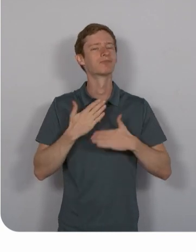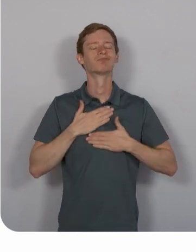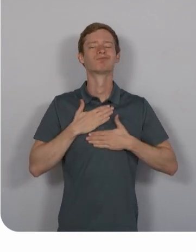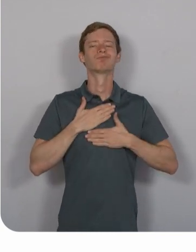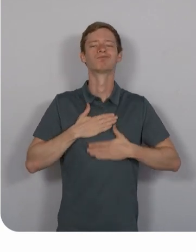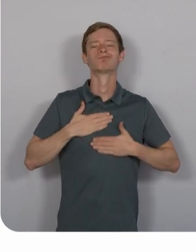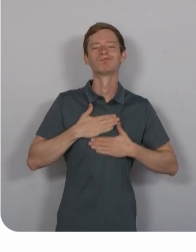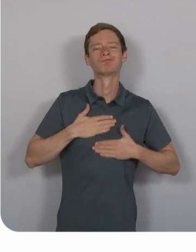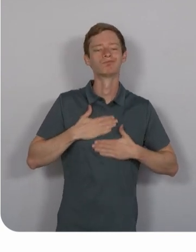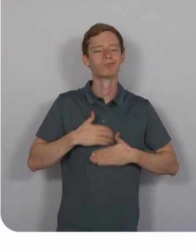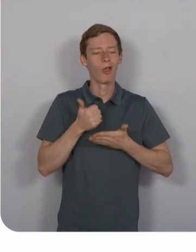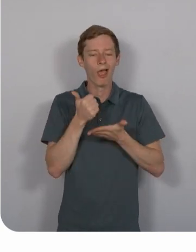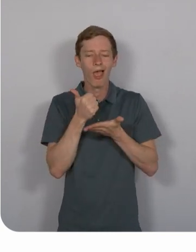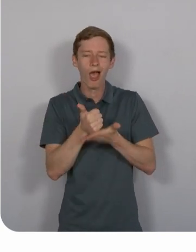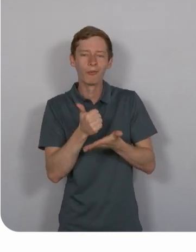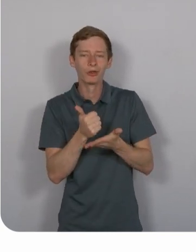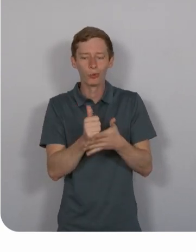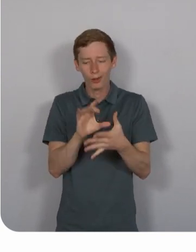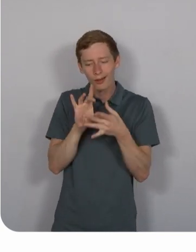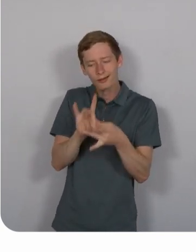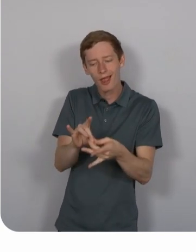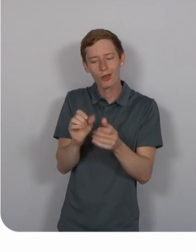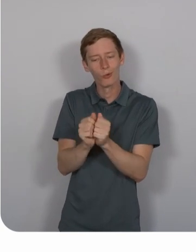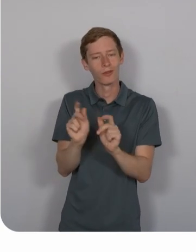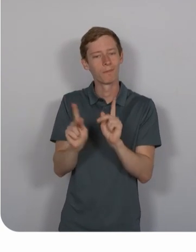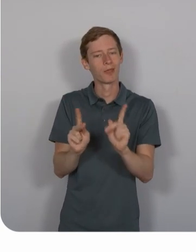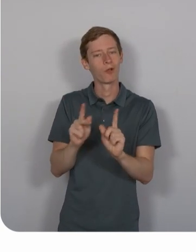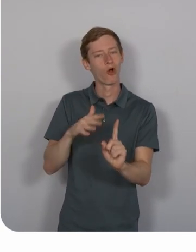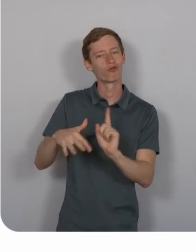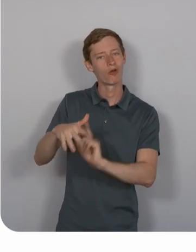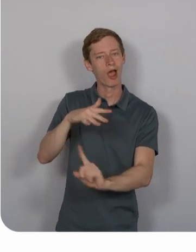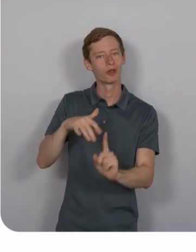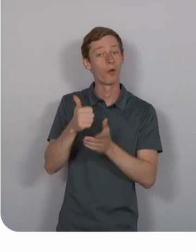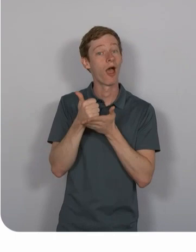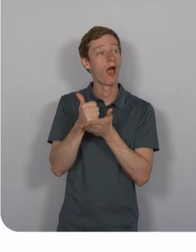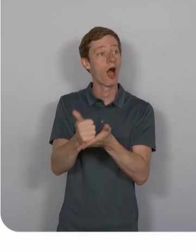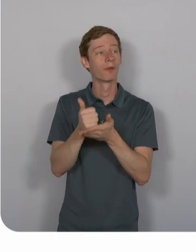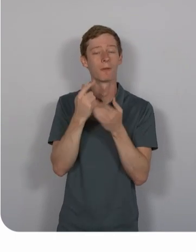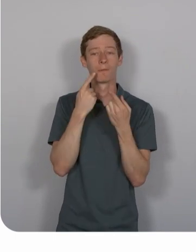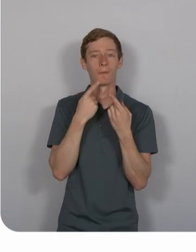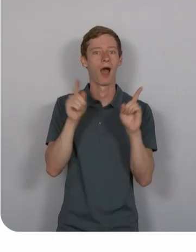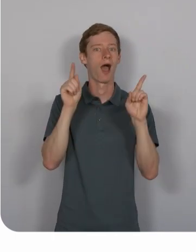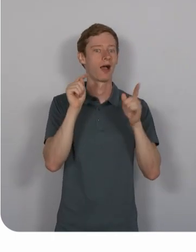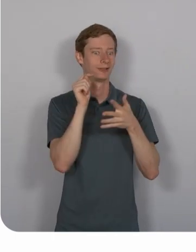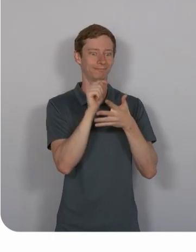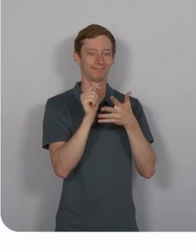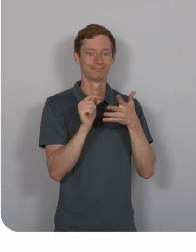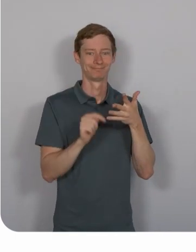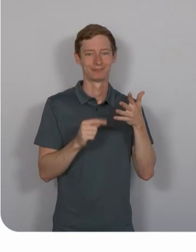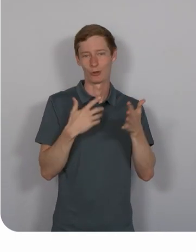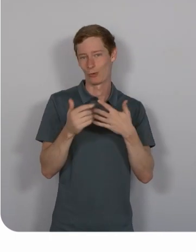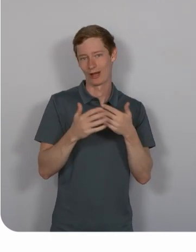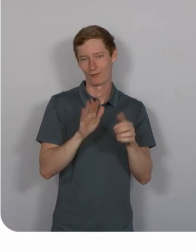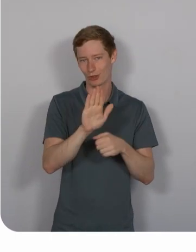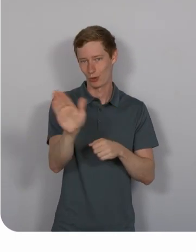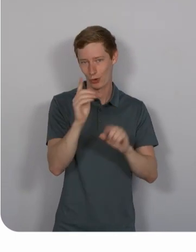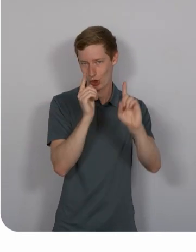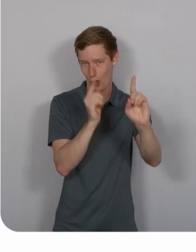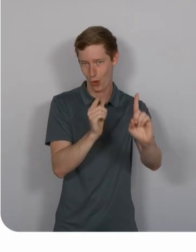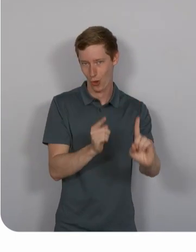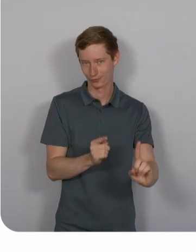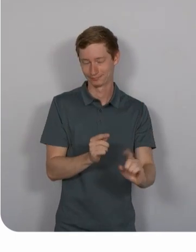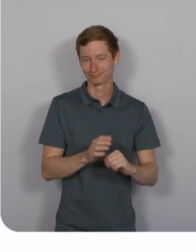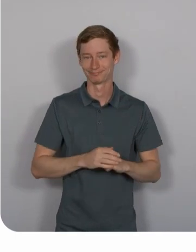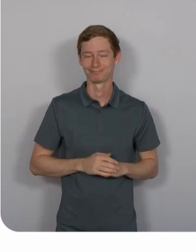and about helping you do things to connect with the people around you and helping you accomplish the things that you want across whatever your different goals are. And because